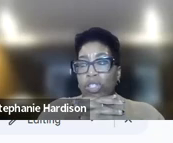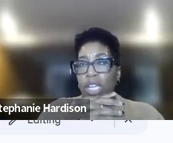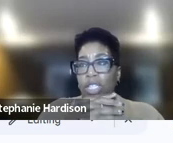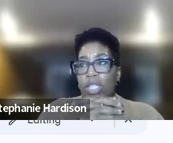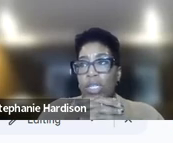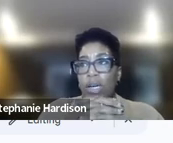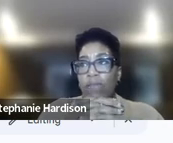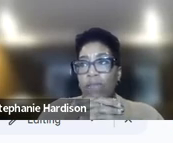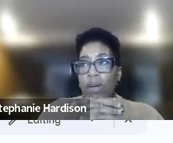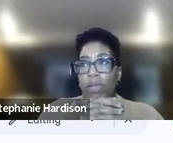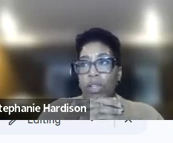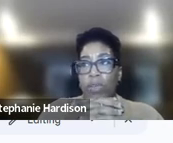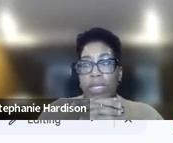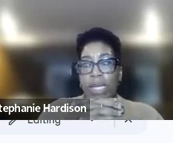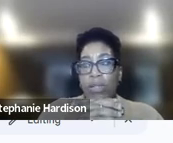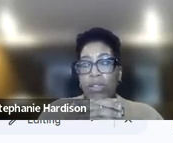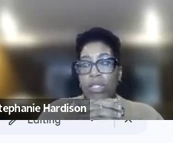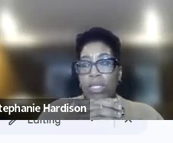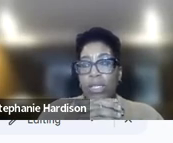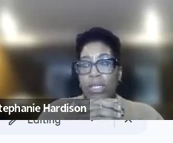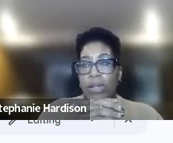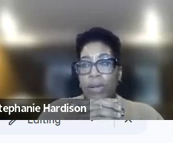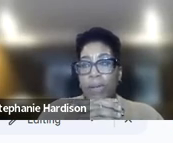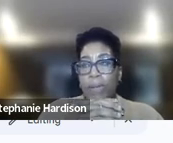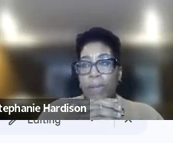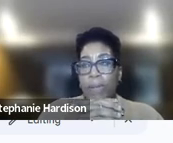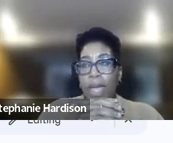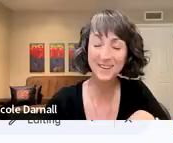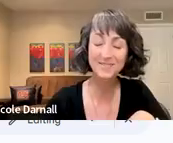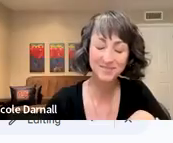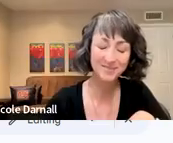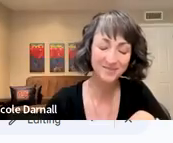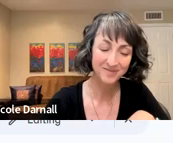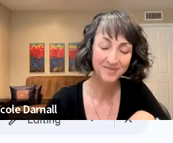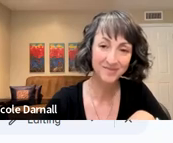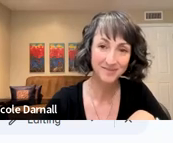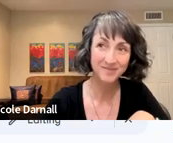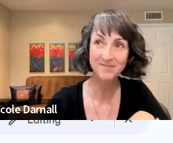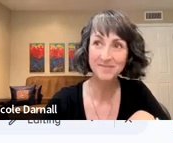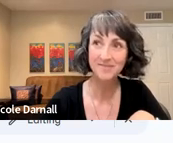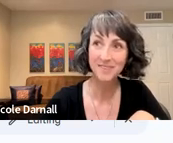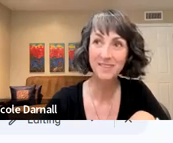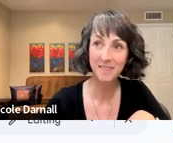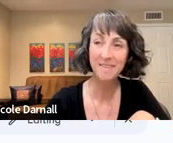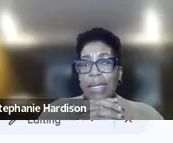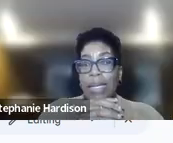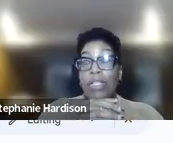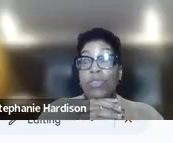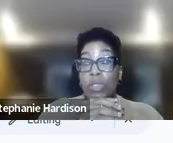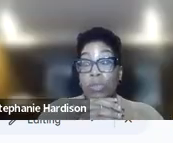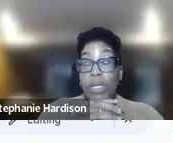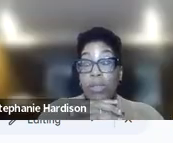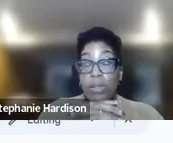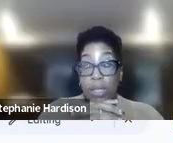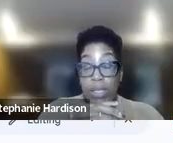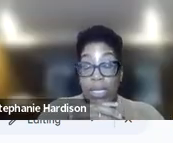the Association of Procurement Technical Assistance Center. Yeah. Yeah. And it